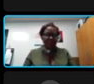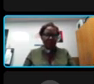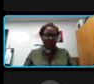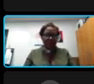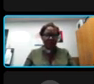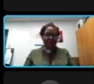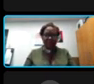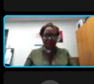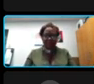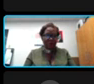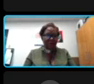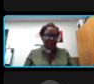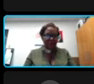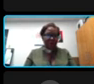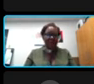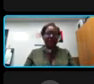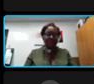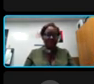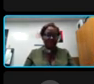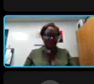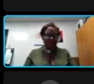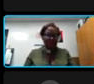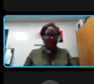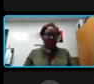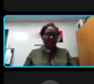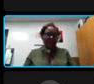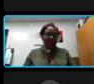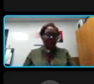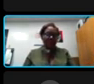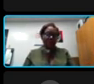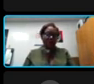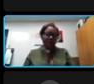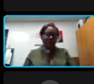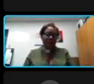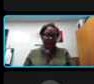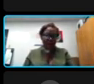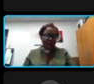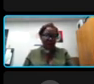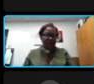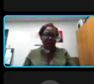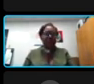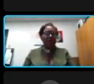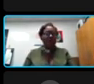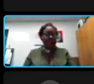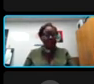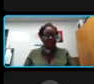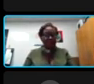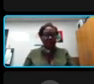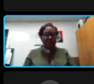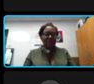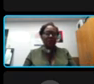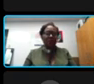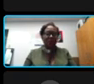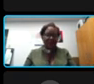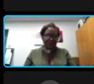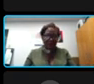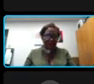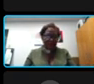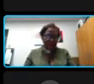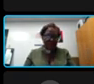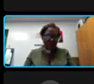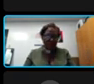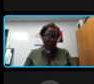the isolation period. If you test positive, that is for 10 days. And then as part of our contact tracing, what we typically do